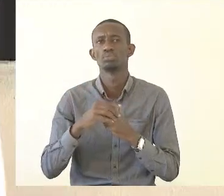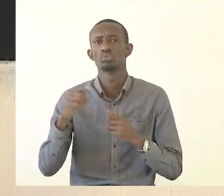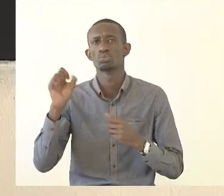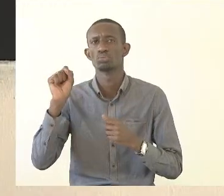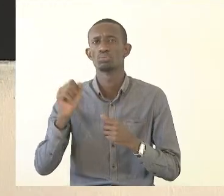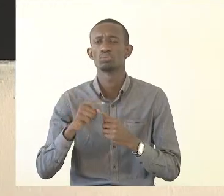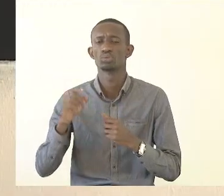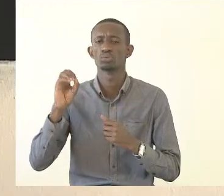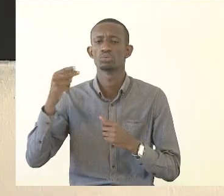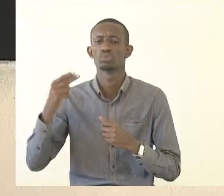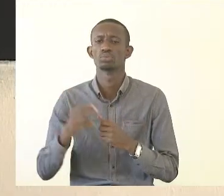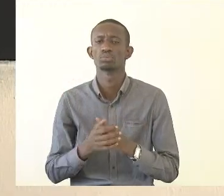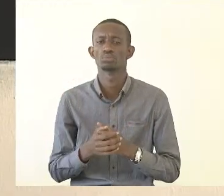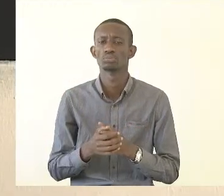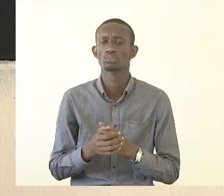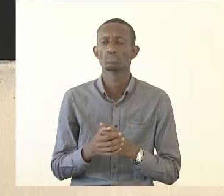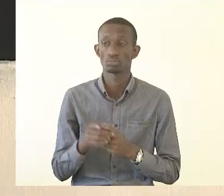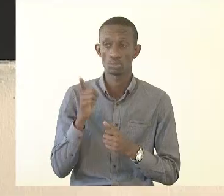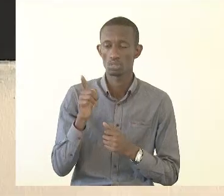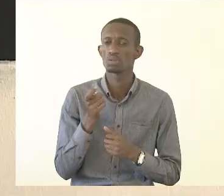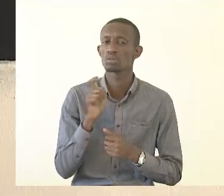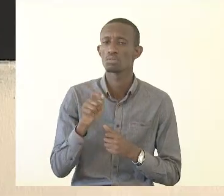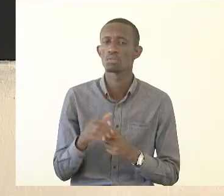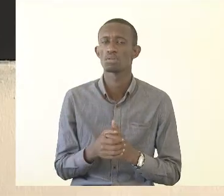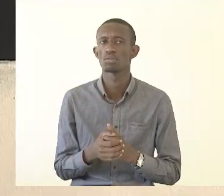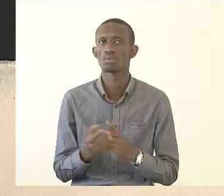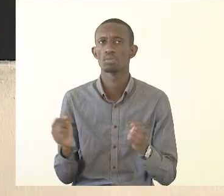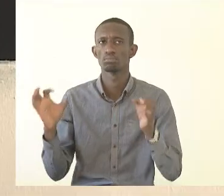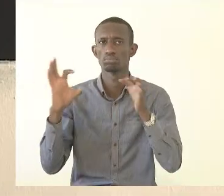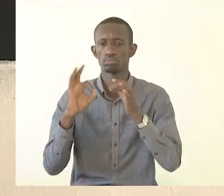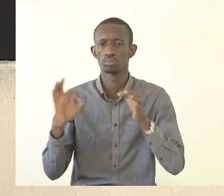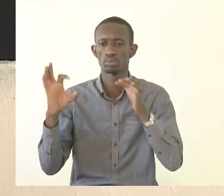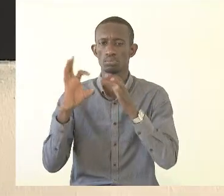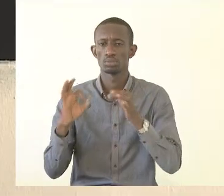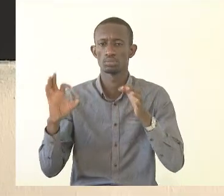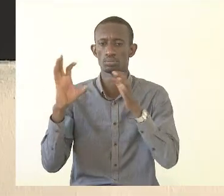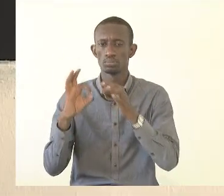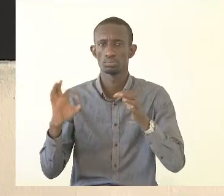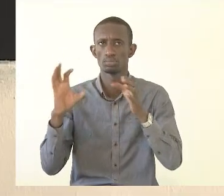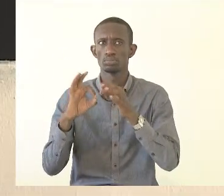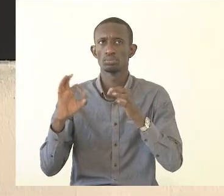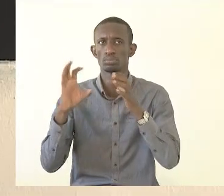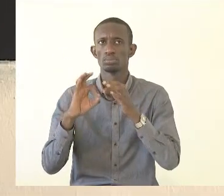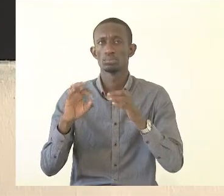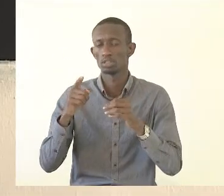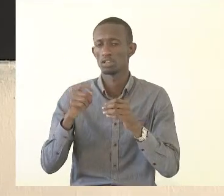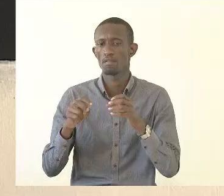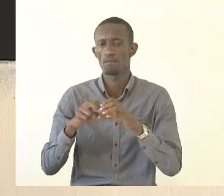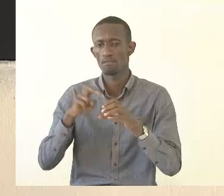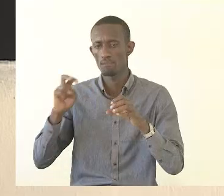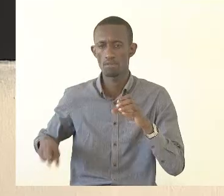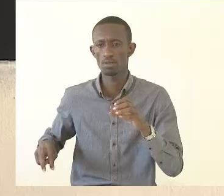this is the sulfuric acid. So this one has to be protonated, has to remove the hydrogen